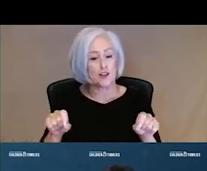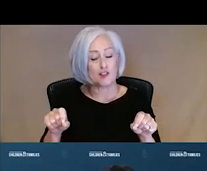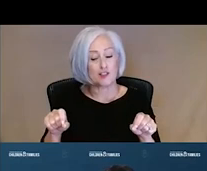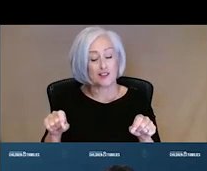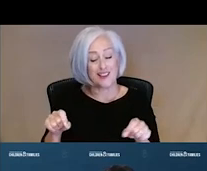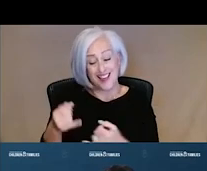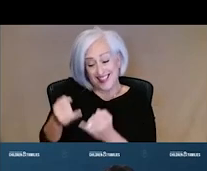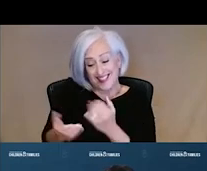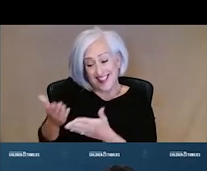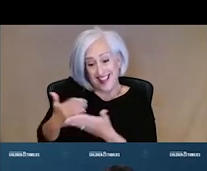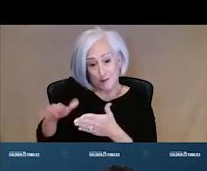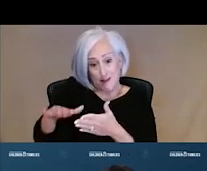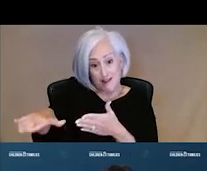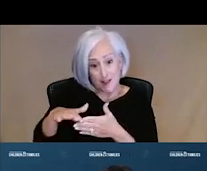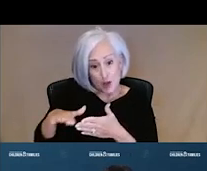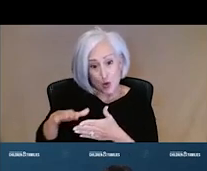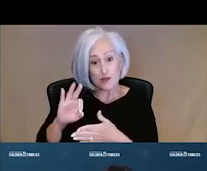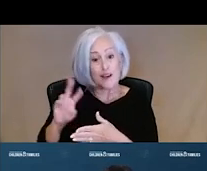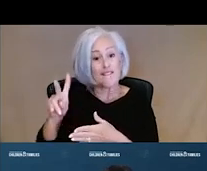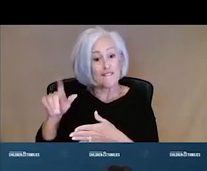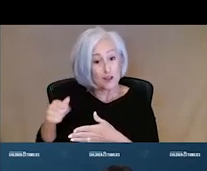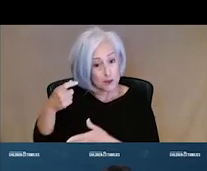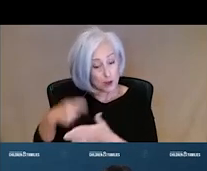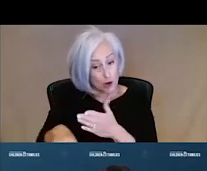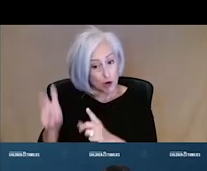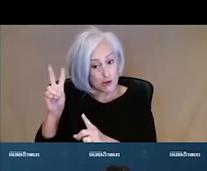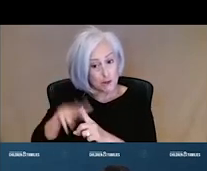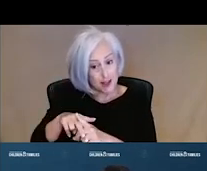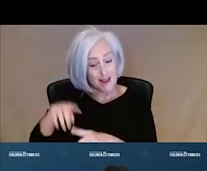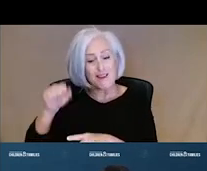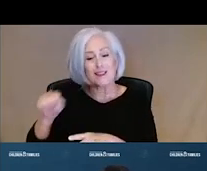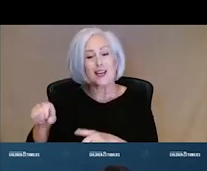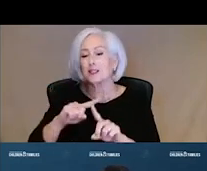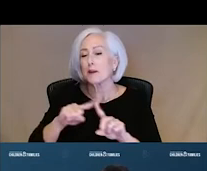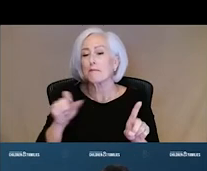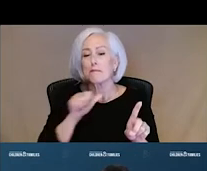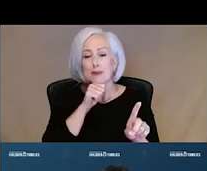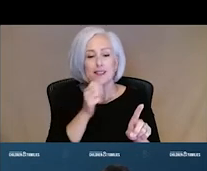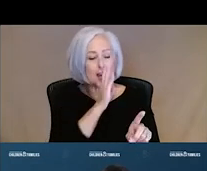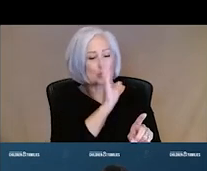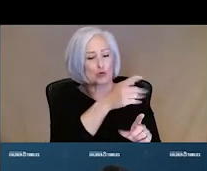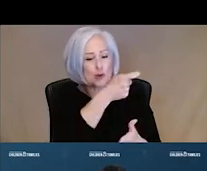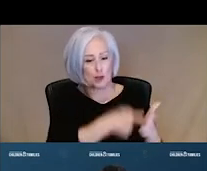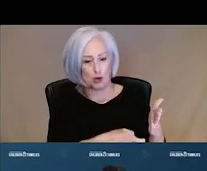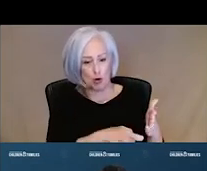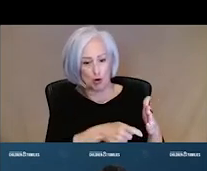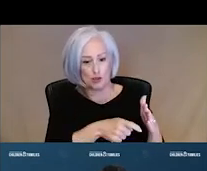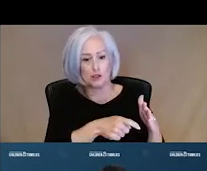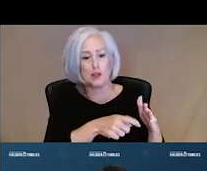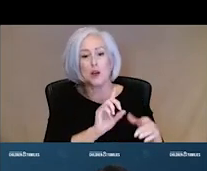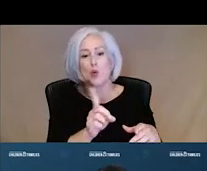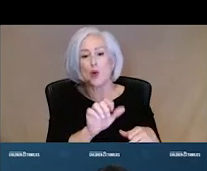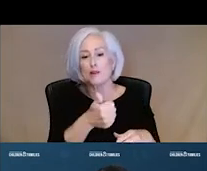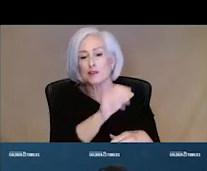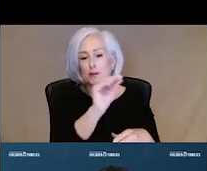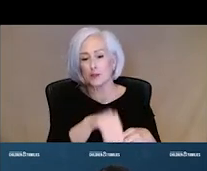FVPSA costs. They just aren't included in the direct cost base to which the 10% rate is